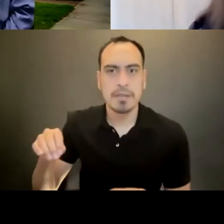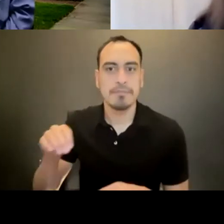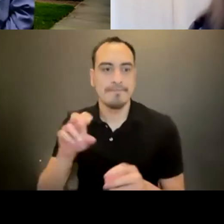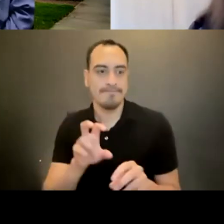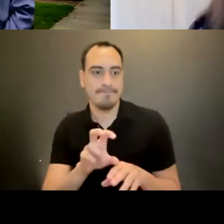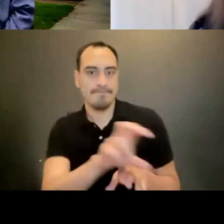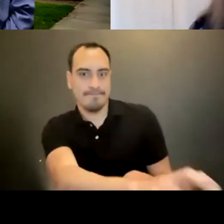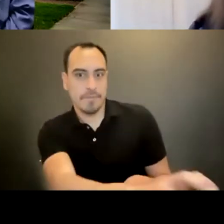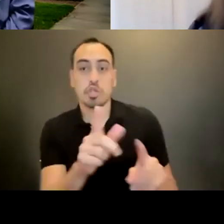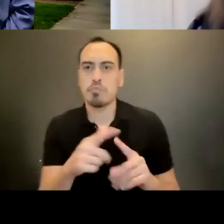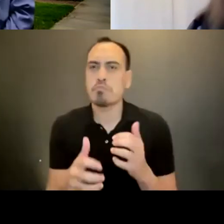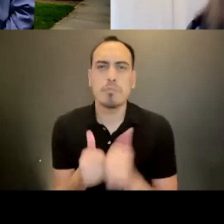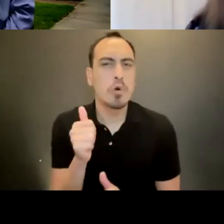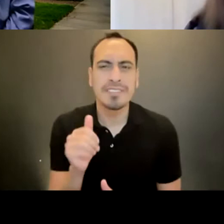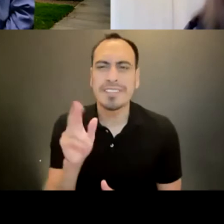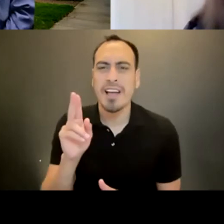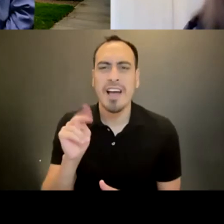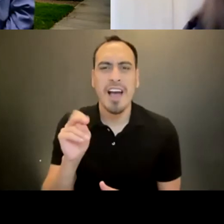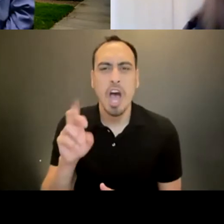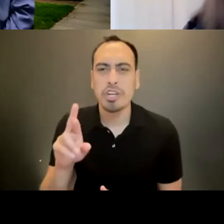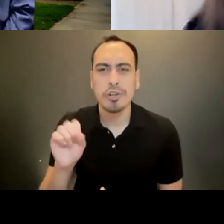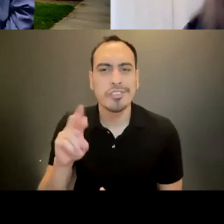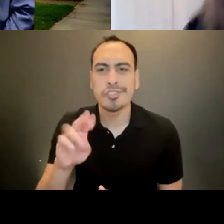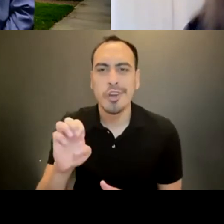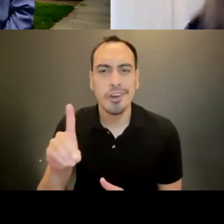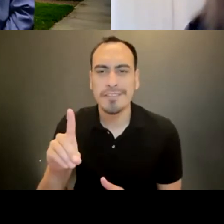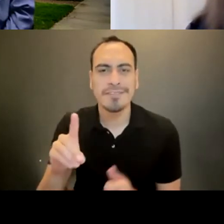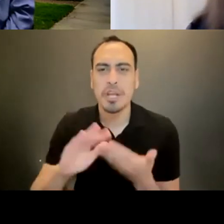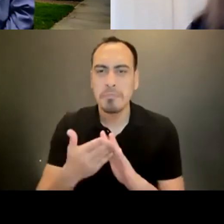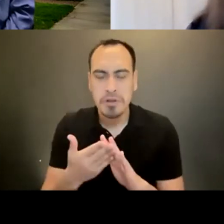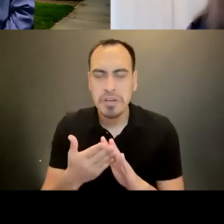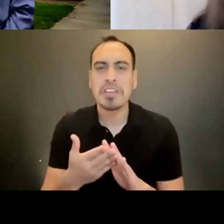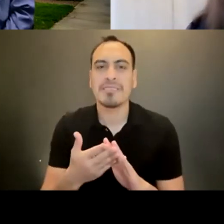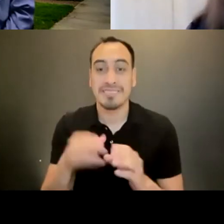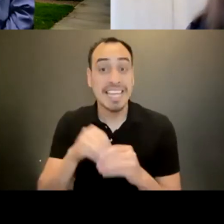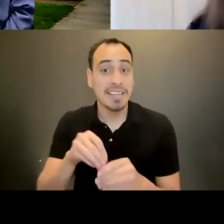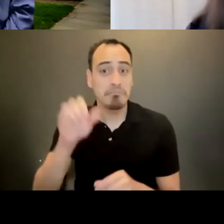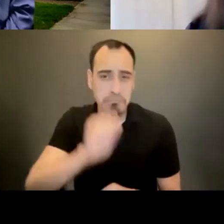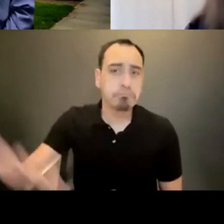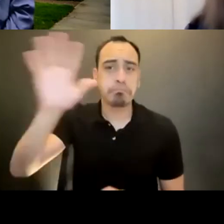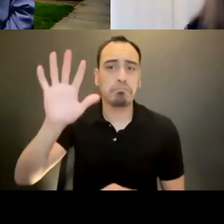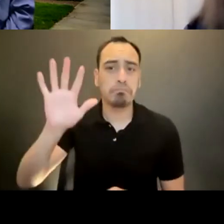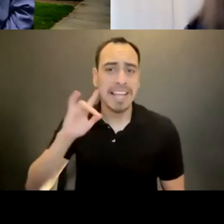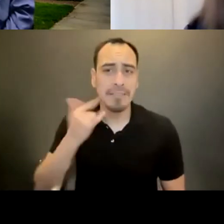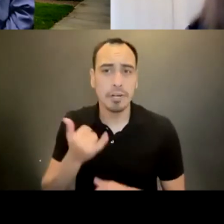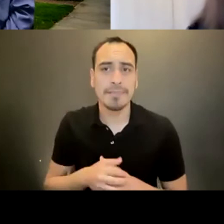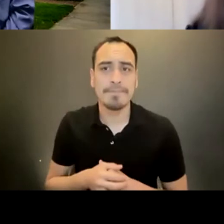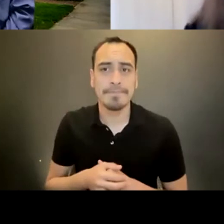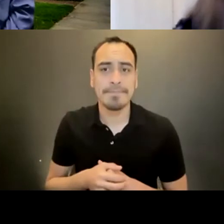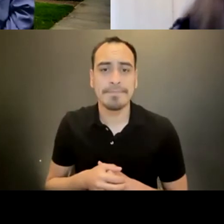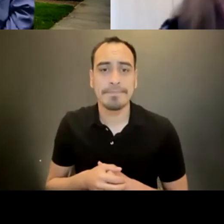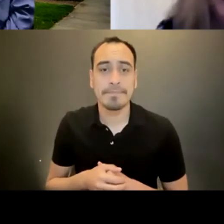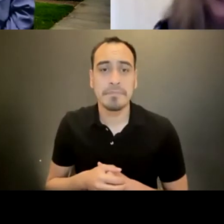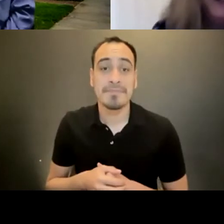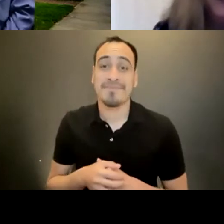underserved communities in California. So that's basically a